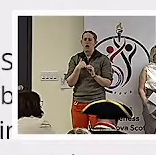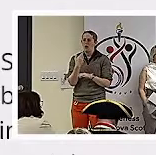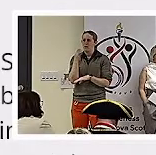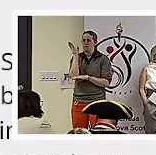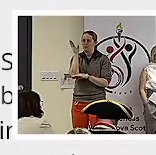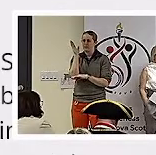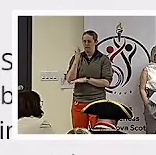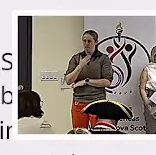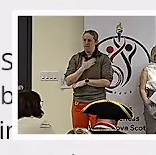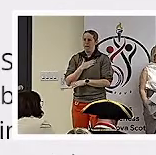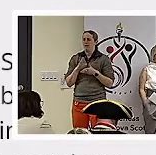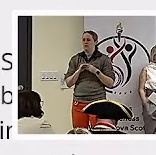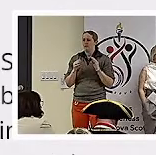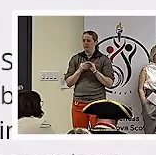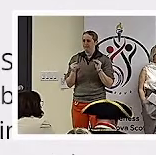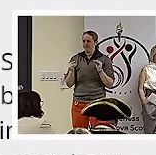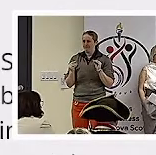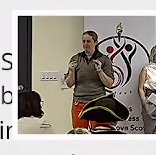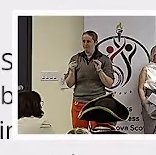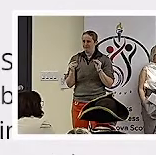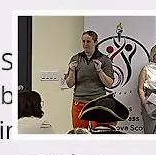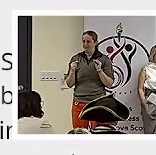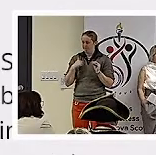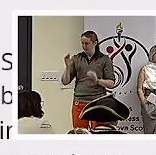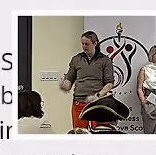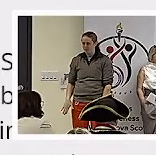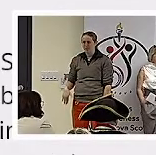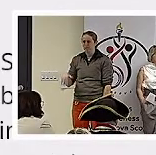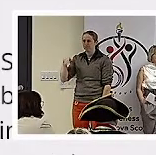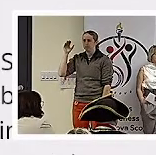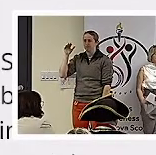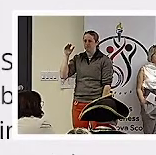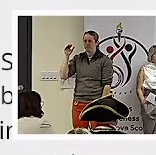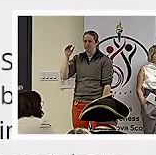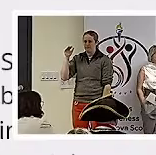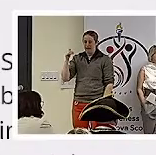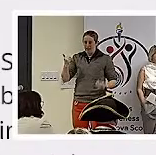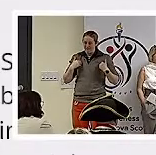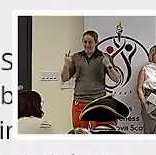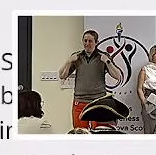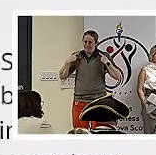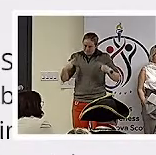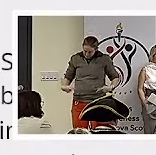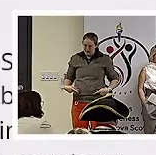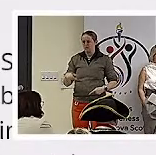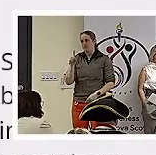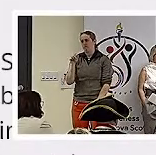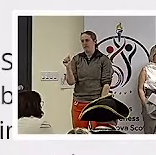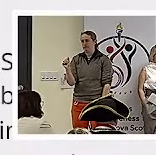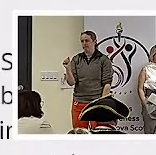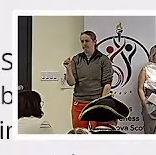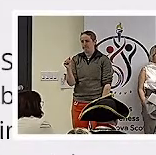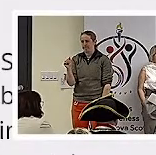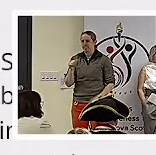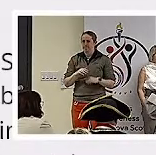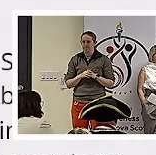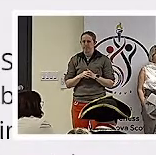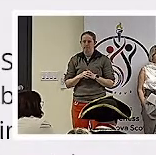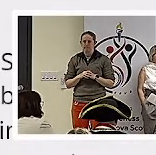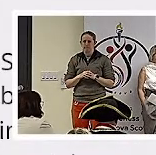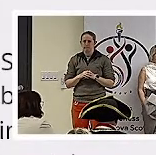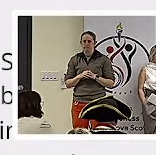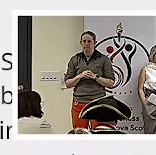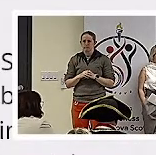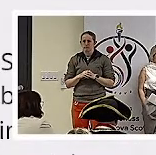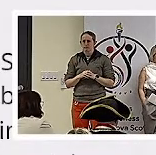story from a young age with a physical disability. I feel that